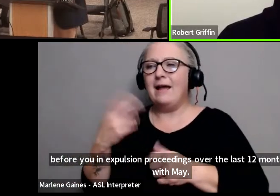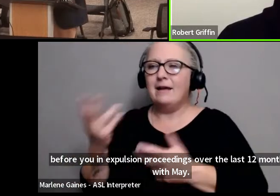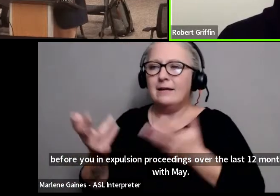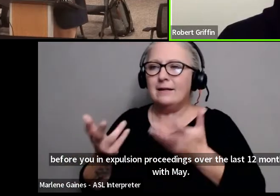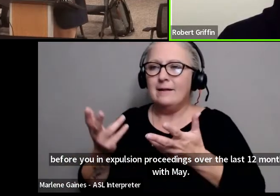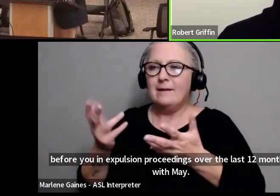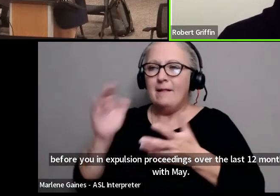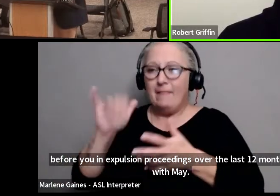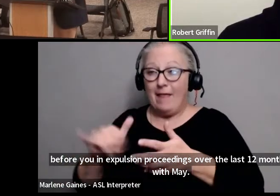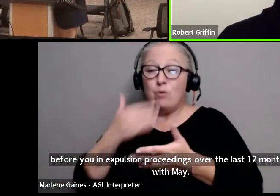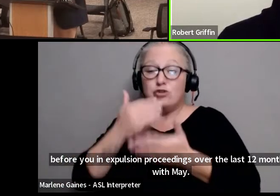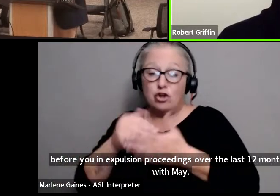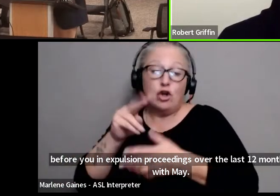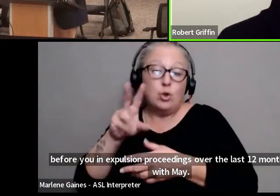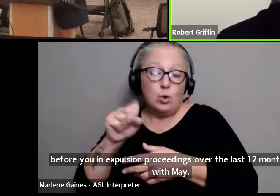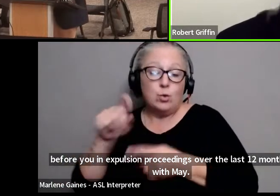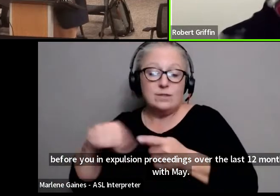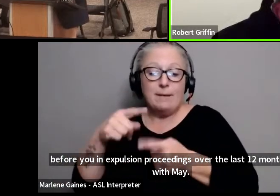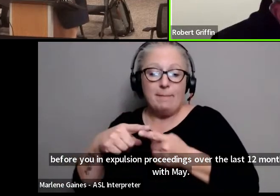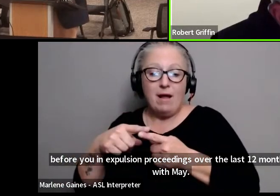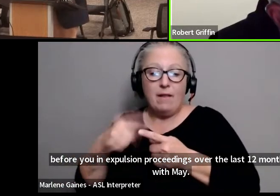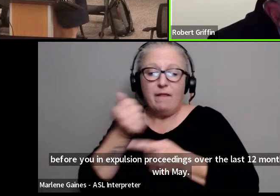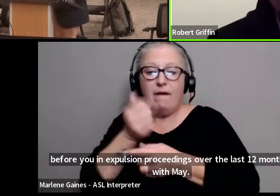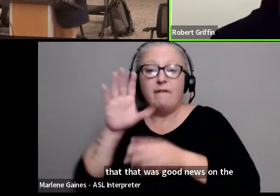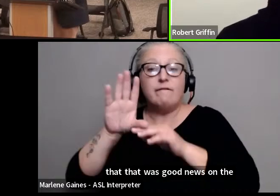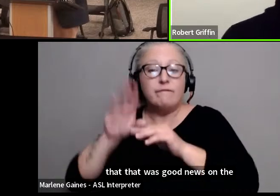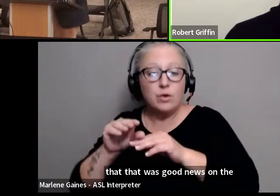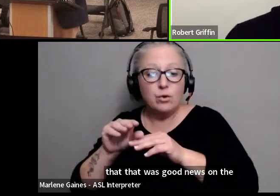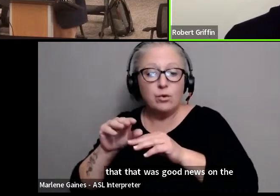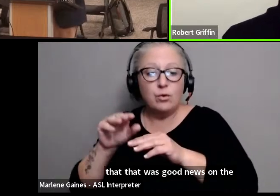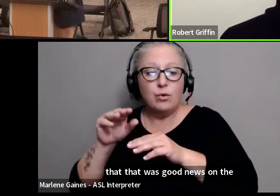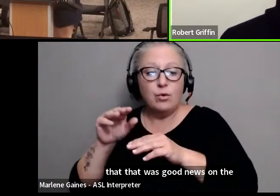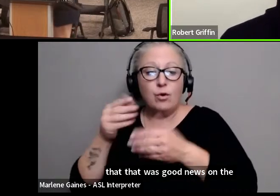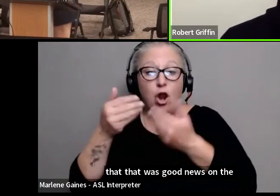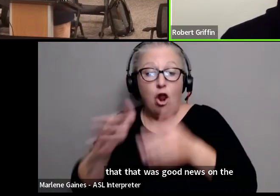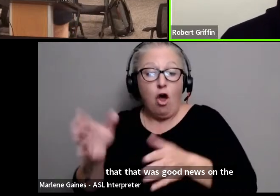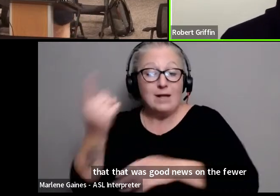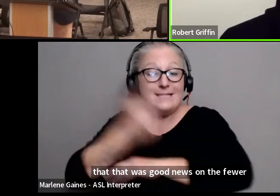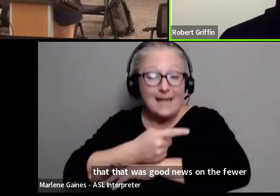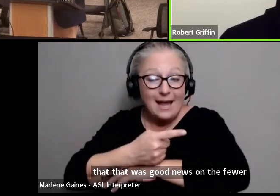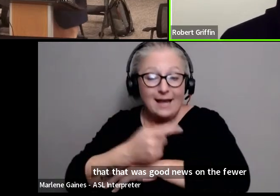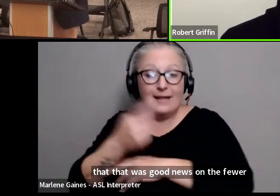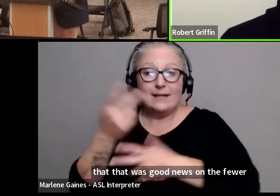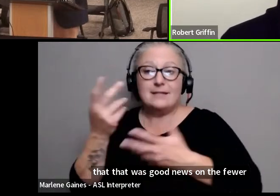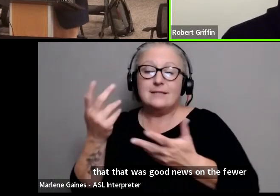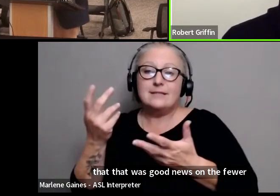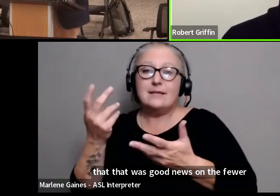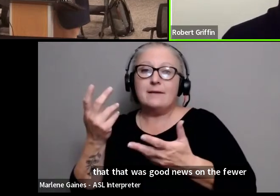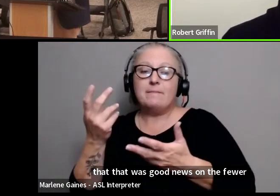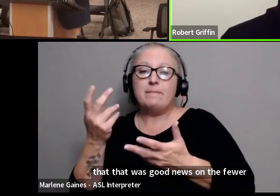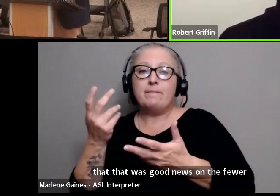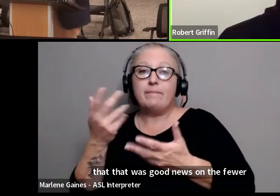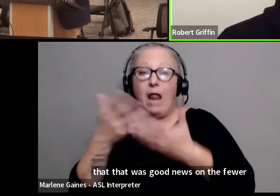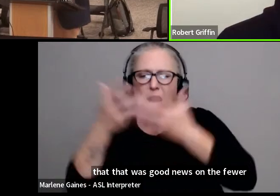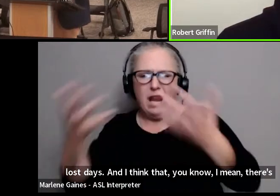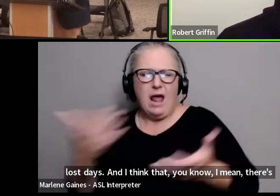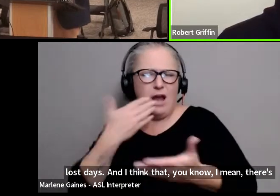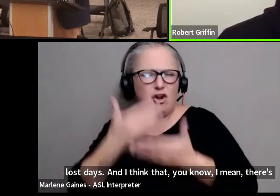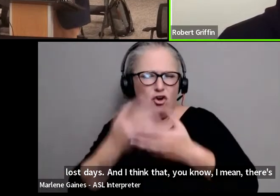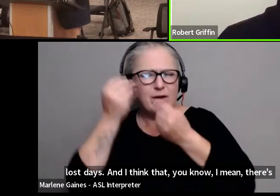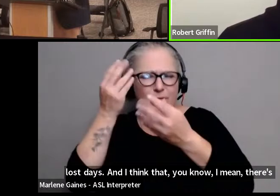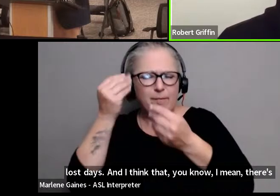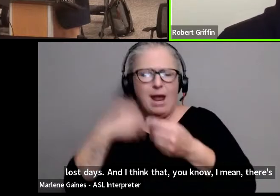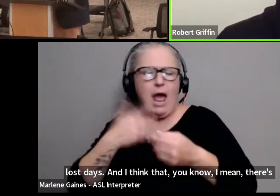That was good news on the fewer lost days, and I think that there's a lot of good stuff in here, and I don't